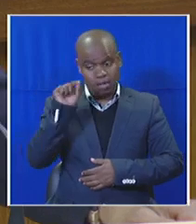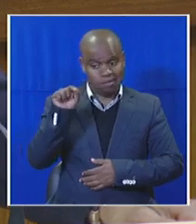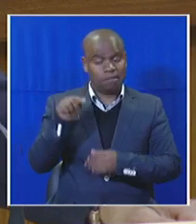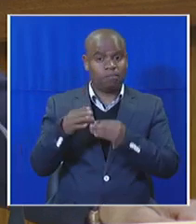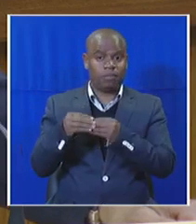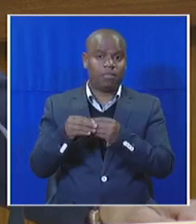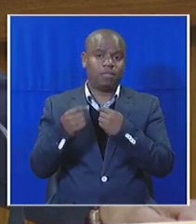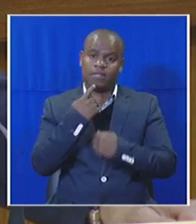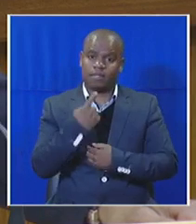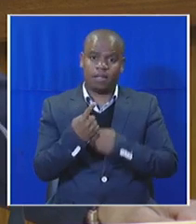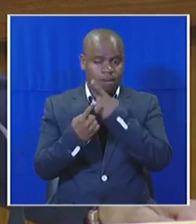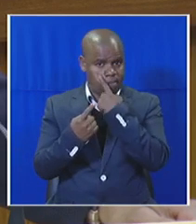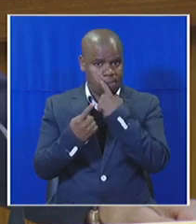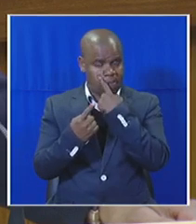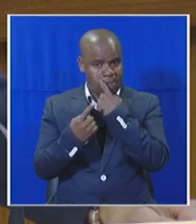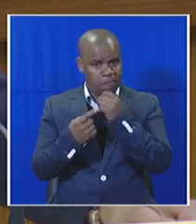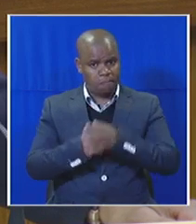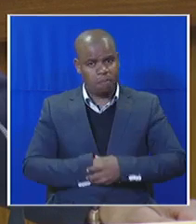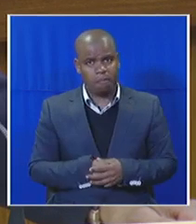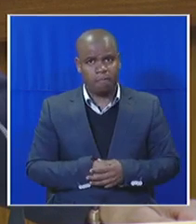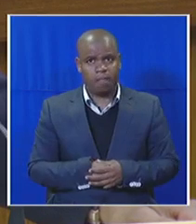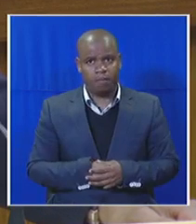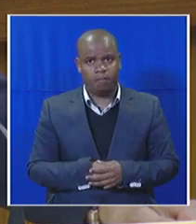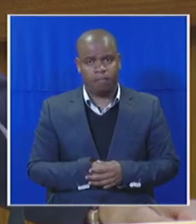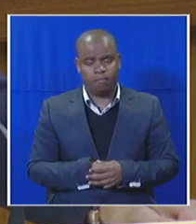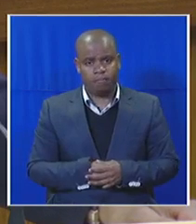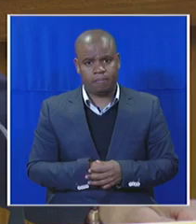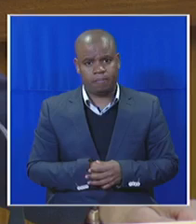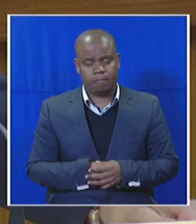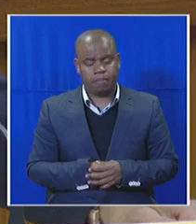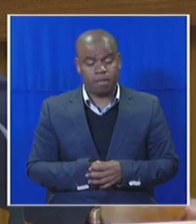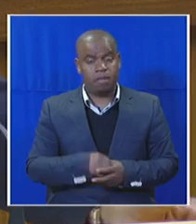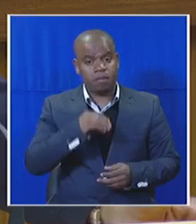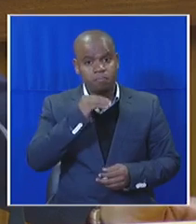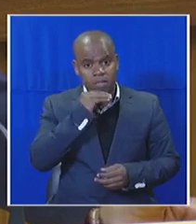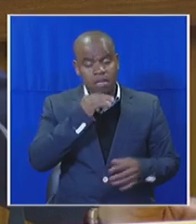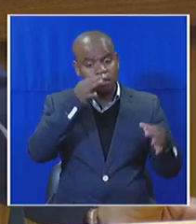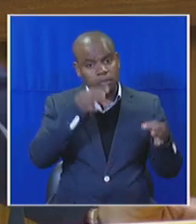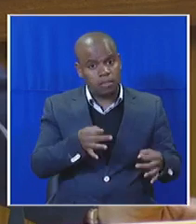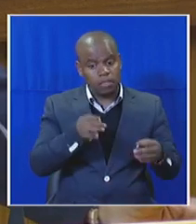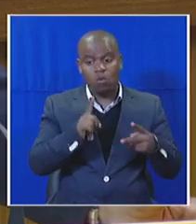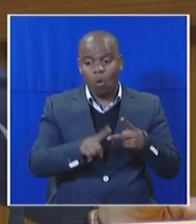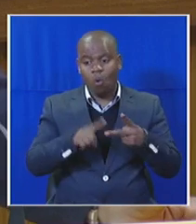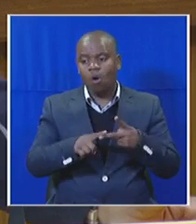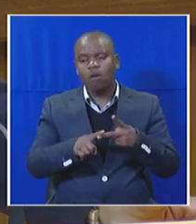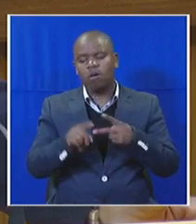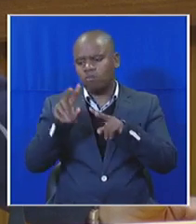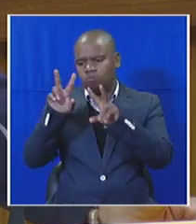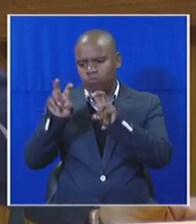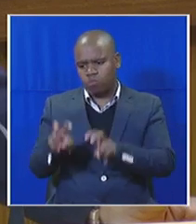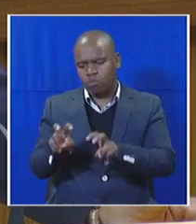saying, there was no conclusion or decision that because this member comes from